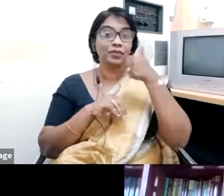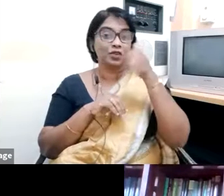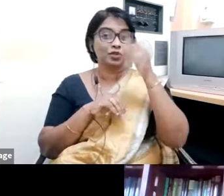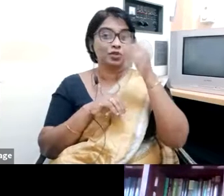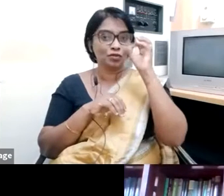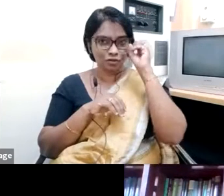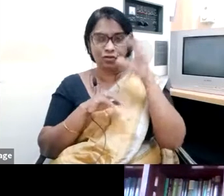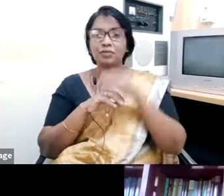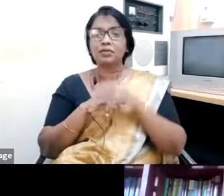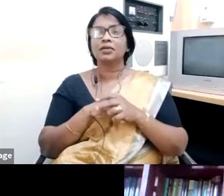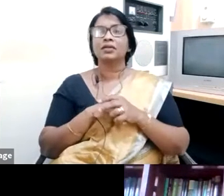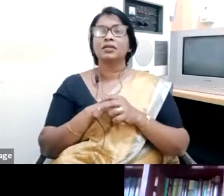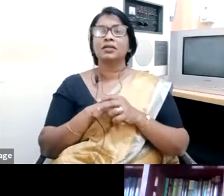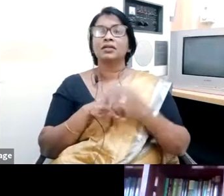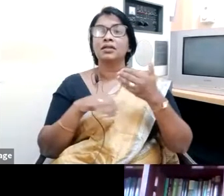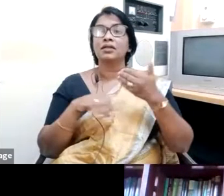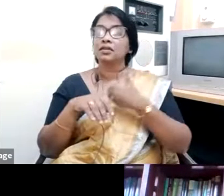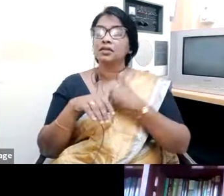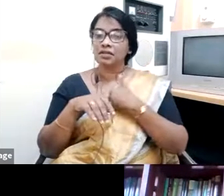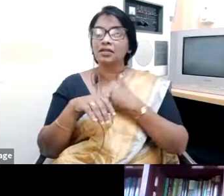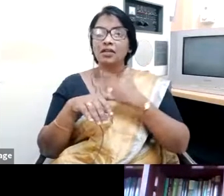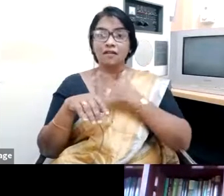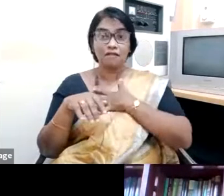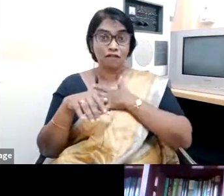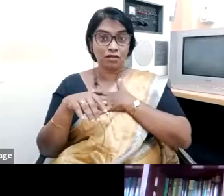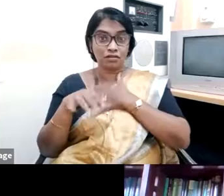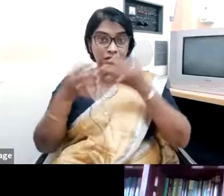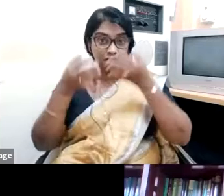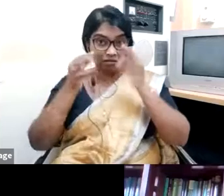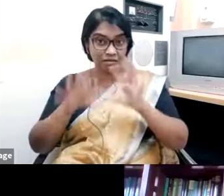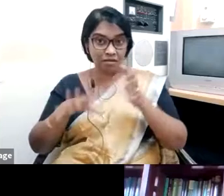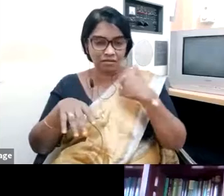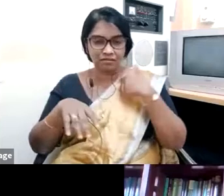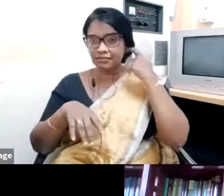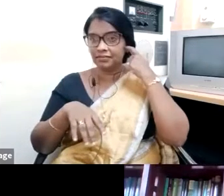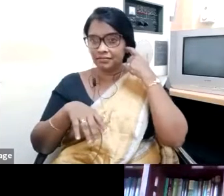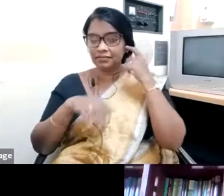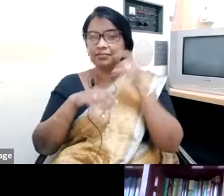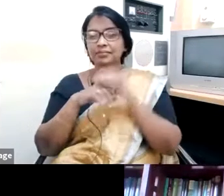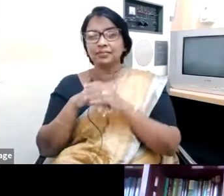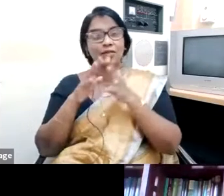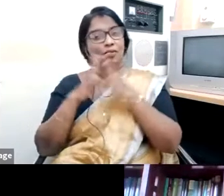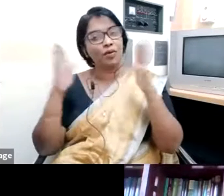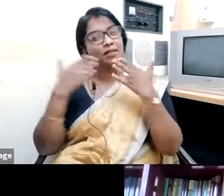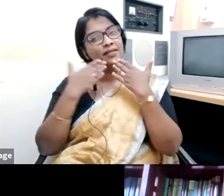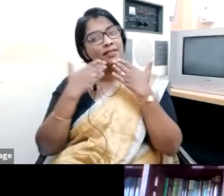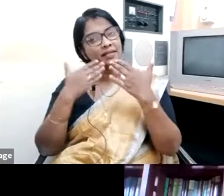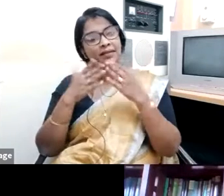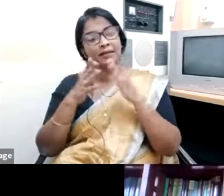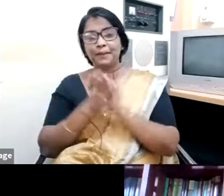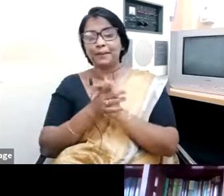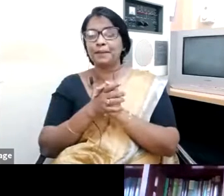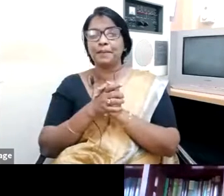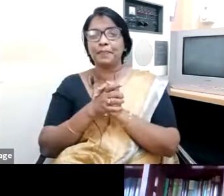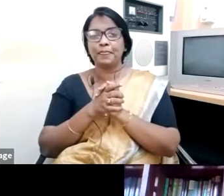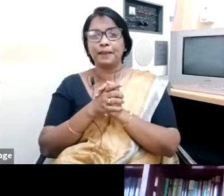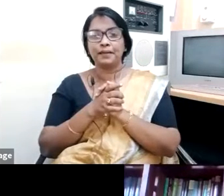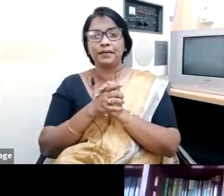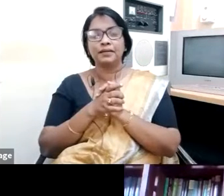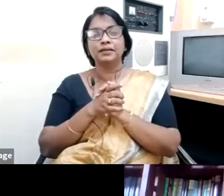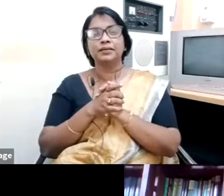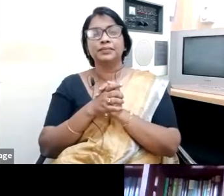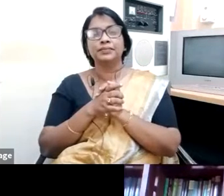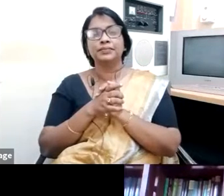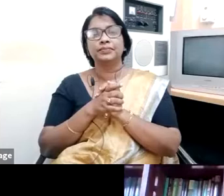clear. Yes. Right, thank you. Believe in science, implement science, and live with